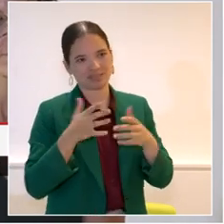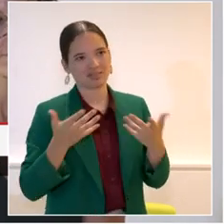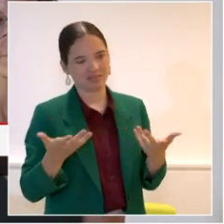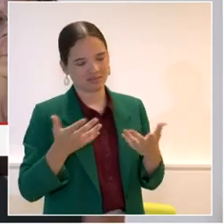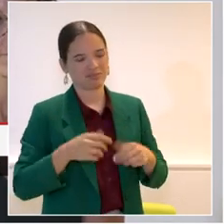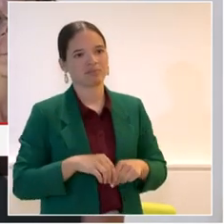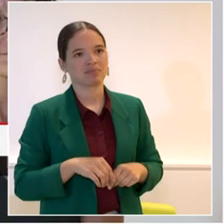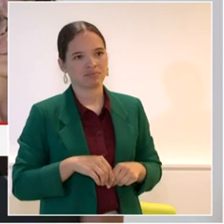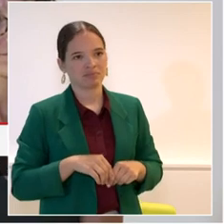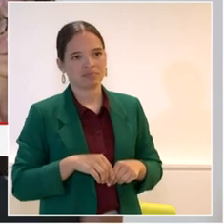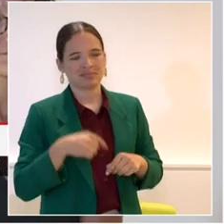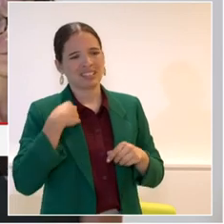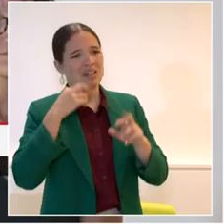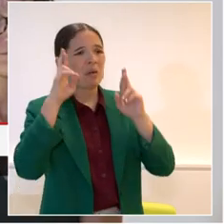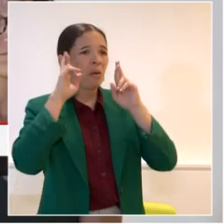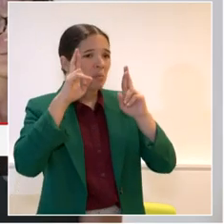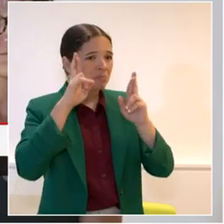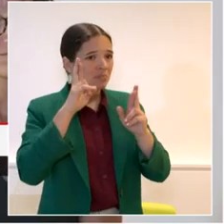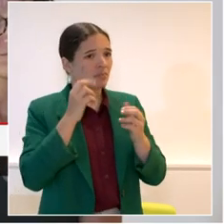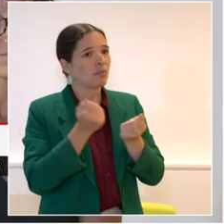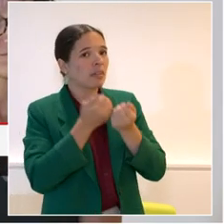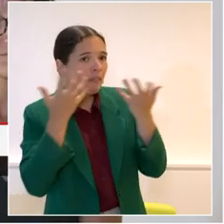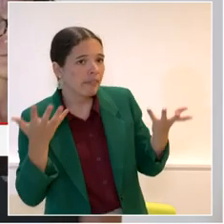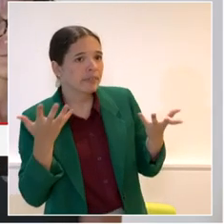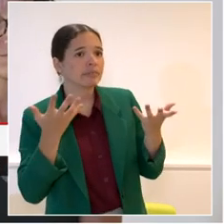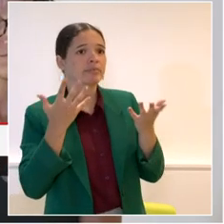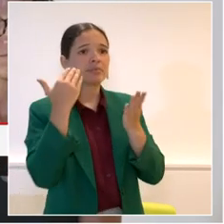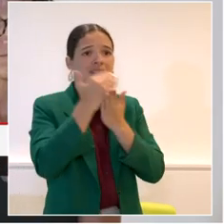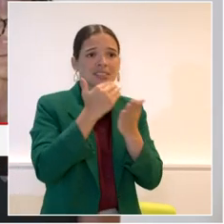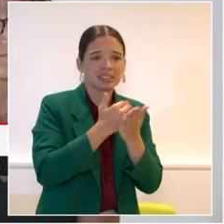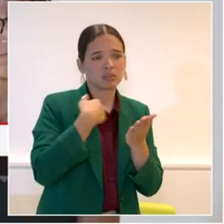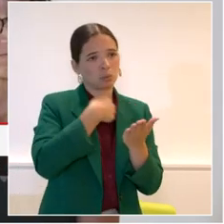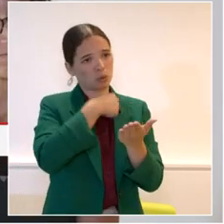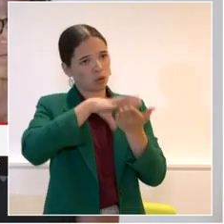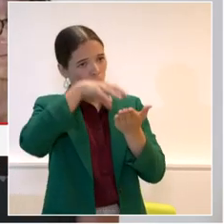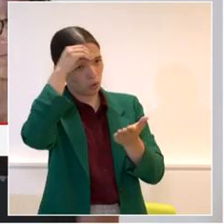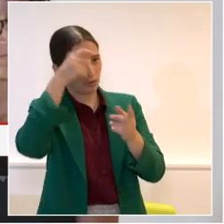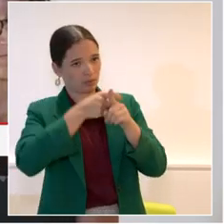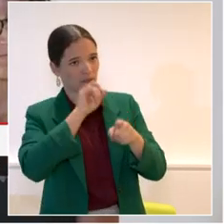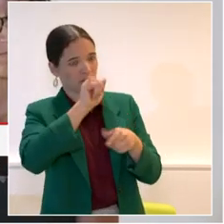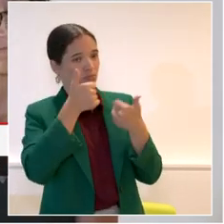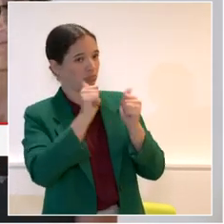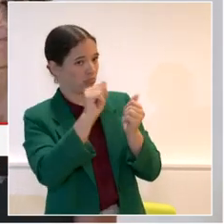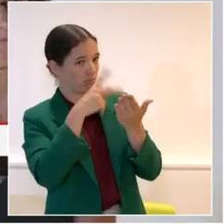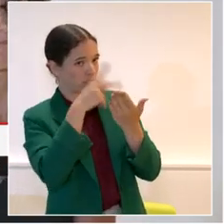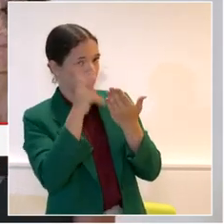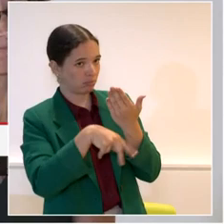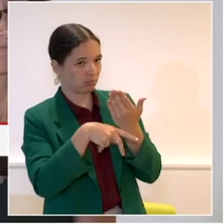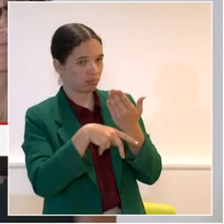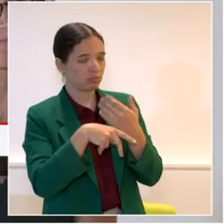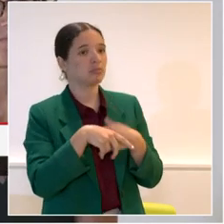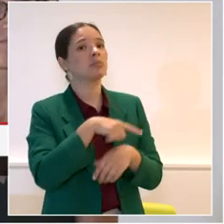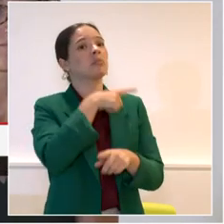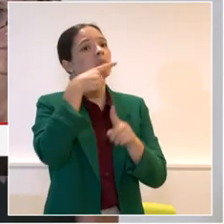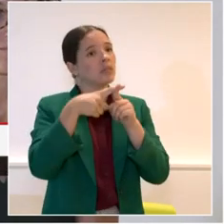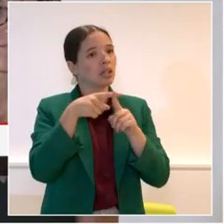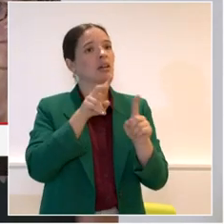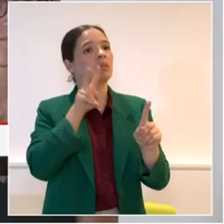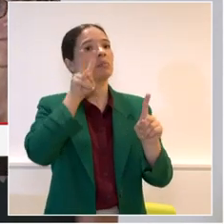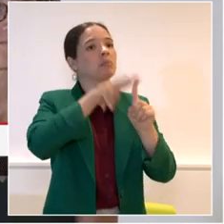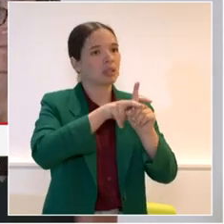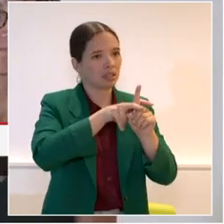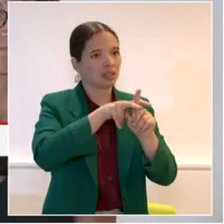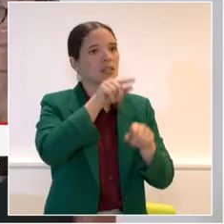I'm just hoping that a lot of the lessons we're learning through the pilot programs are also being effectively applied to the disabled